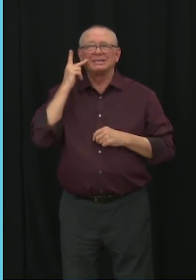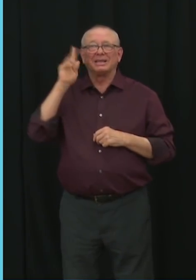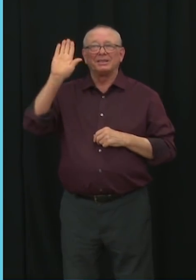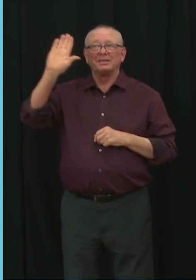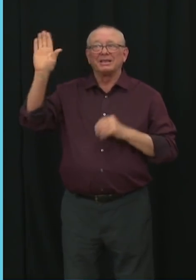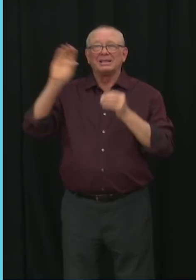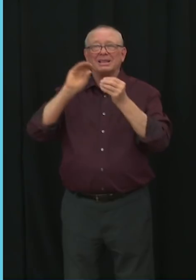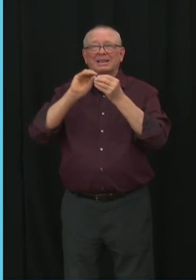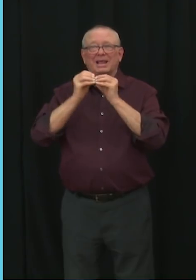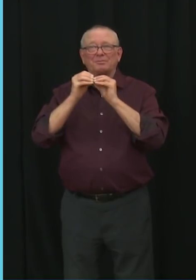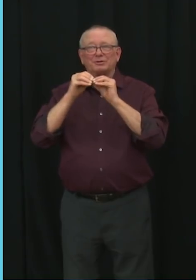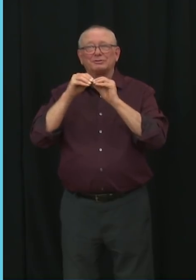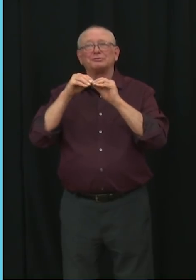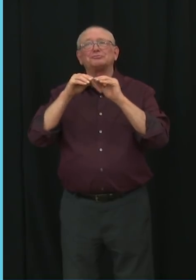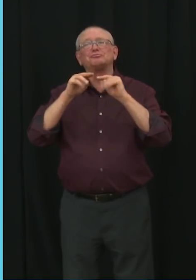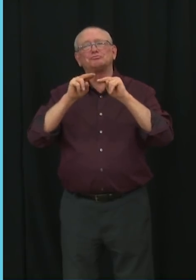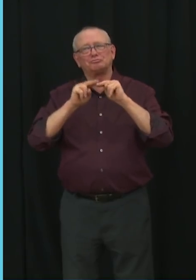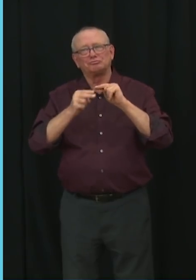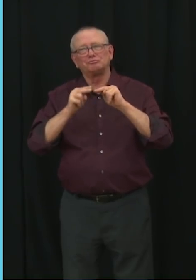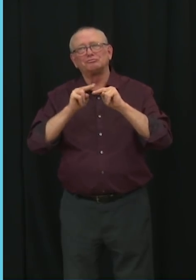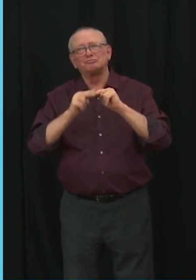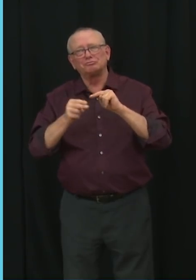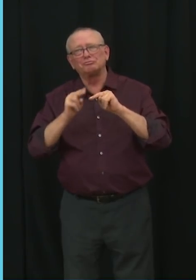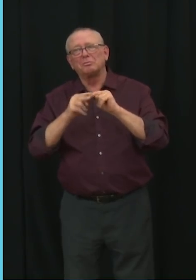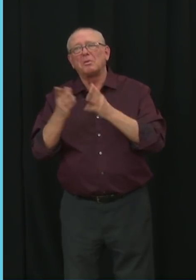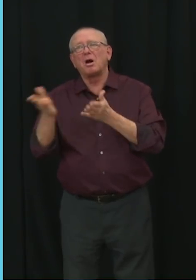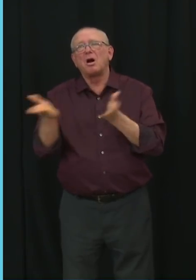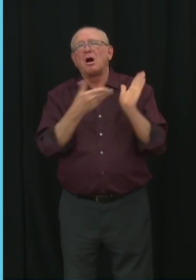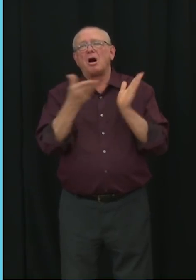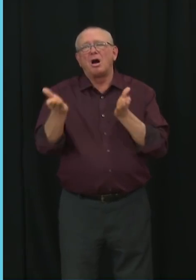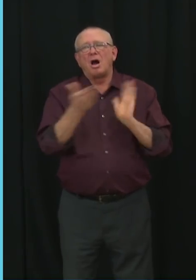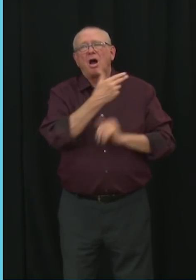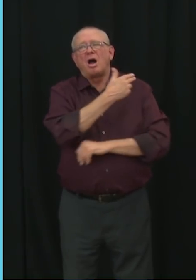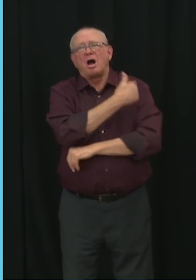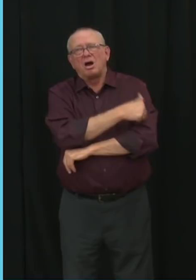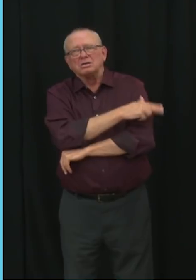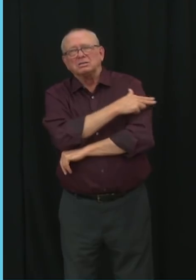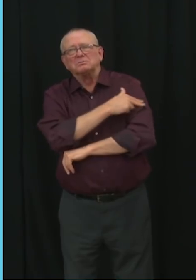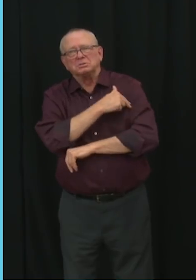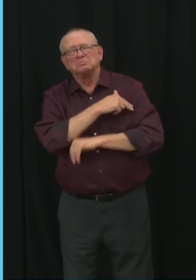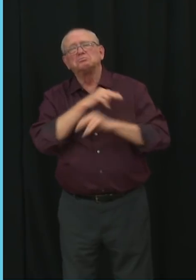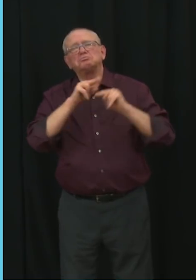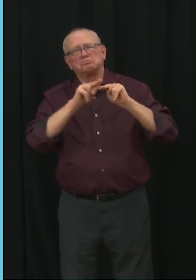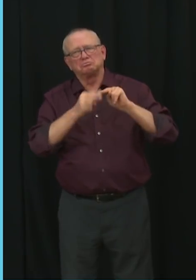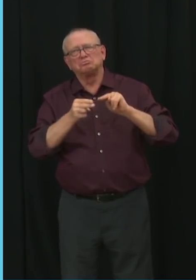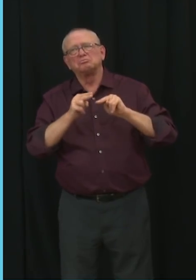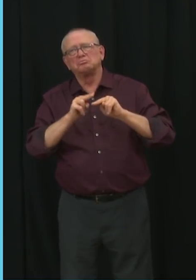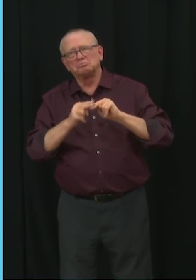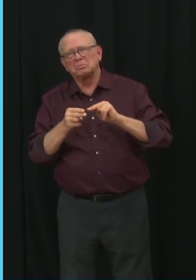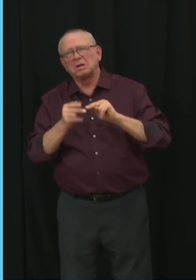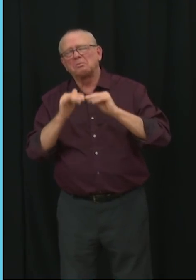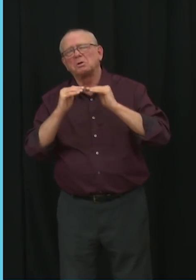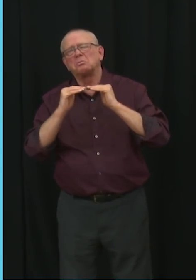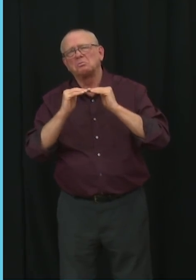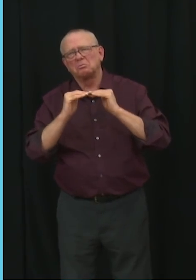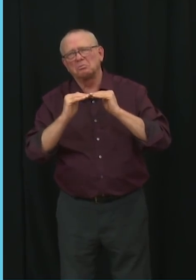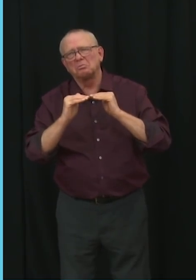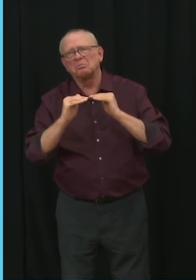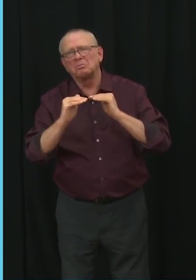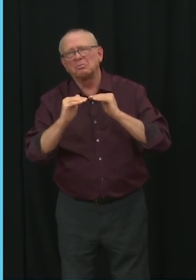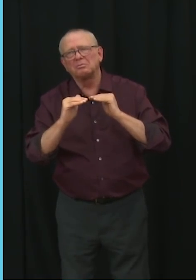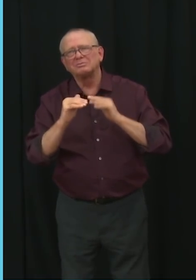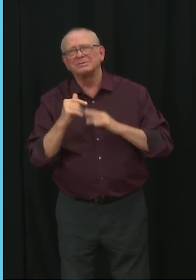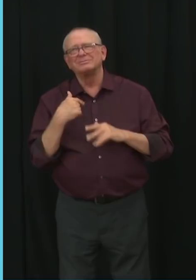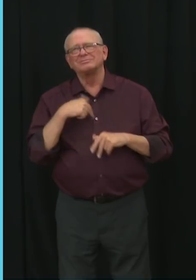both hospitalizations and actually in terms of cases trending down or maybe plateaued a little bit. But we're going to continue to watch it very closely.